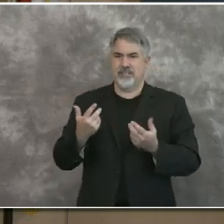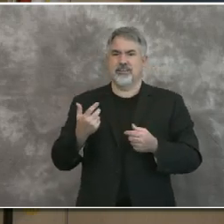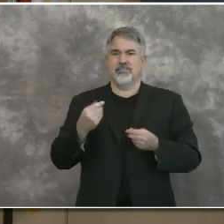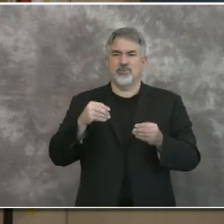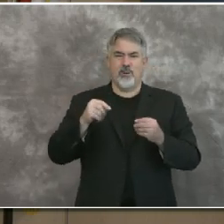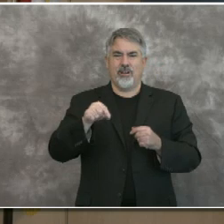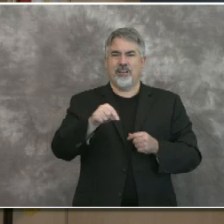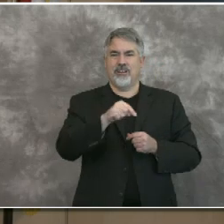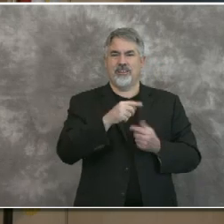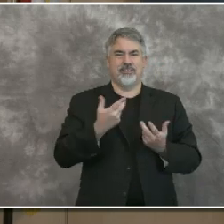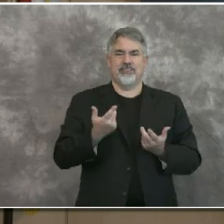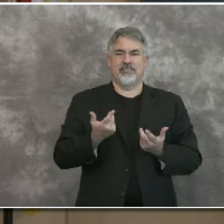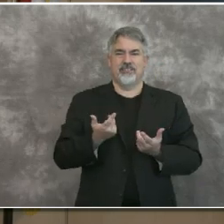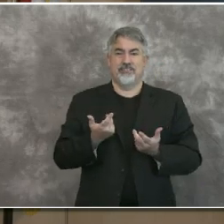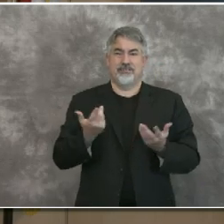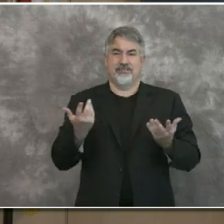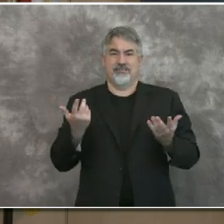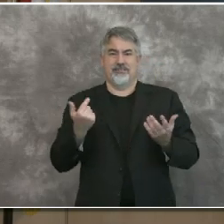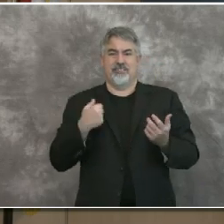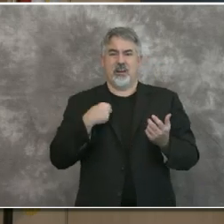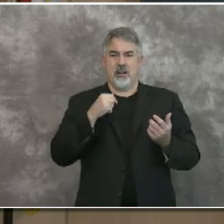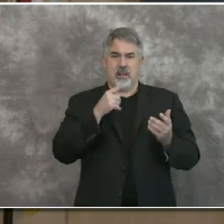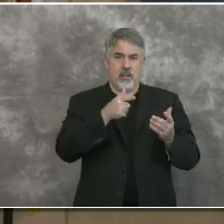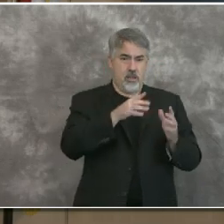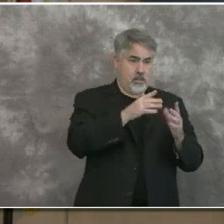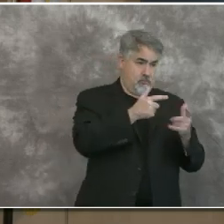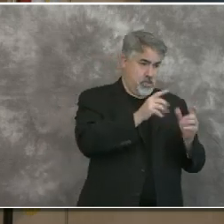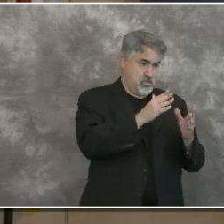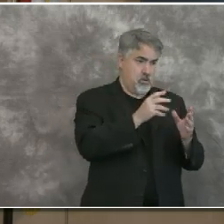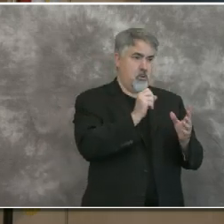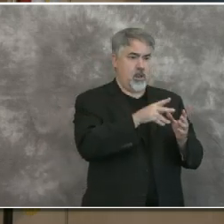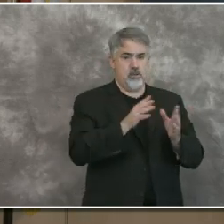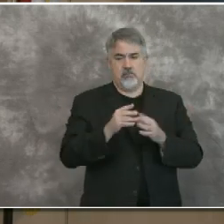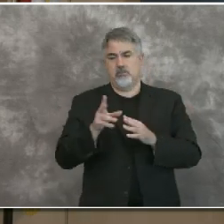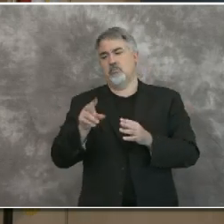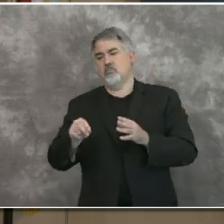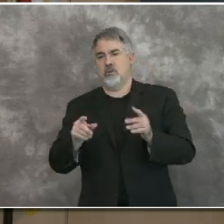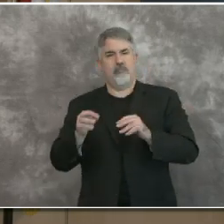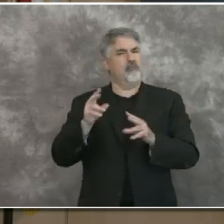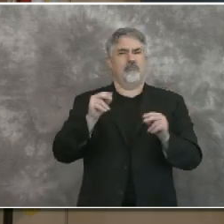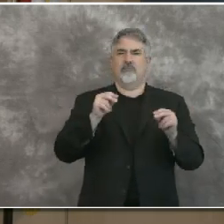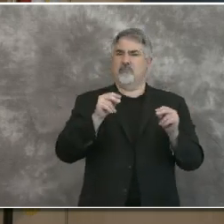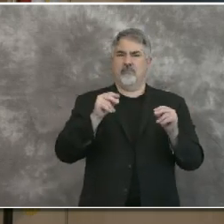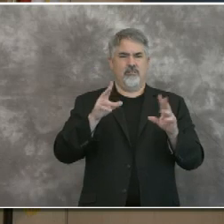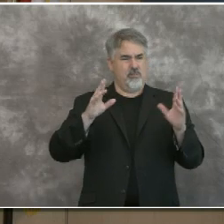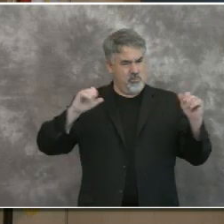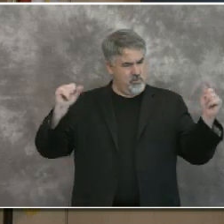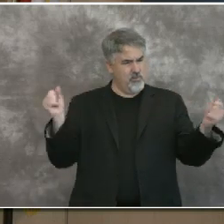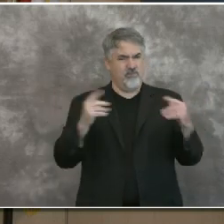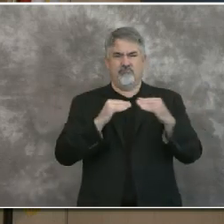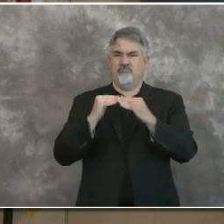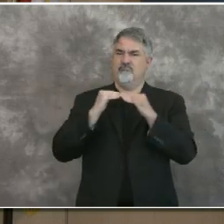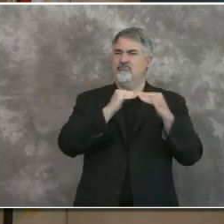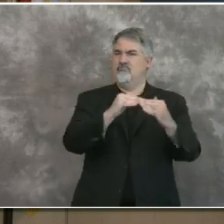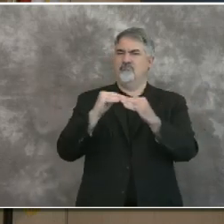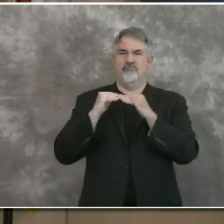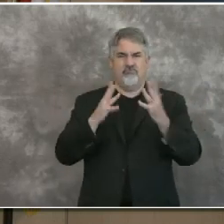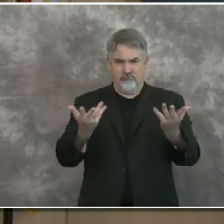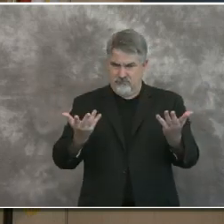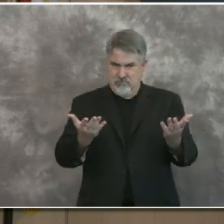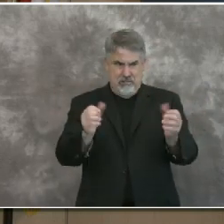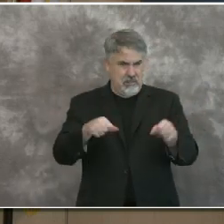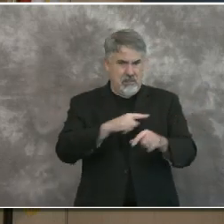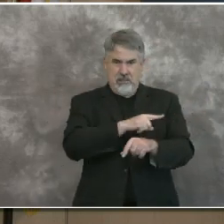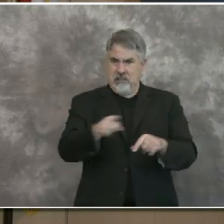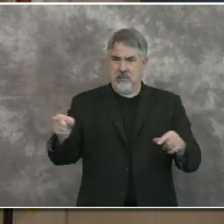of small versus large. It just simply applied to all retail in those sectors and segments that are able to do delivery or